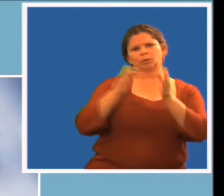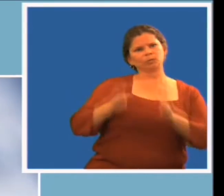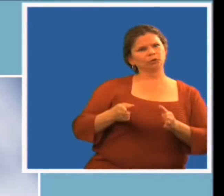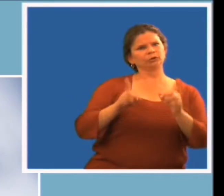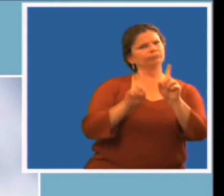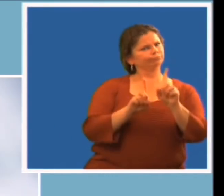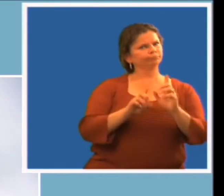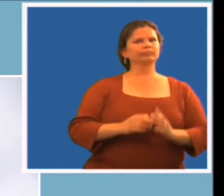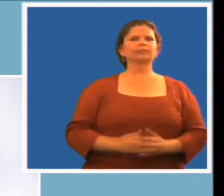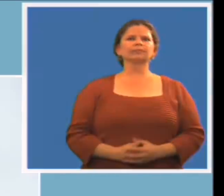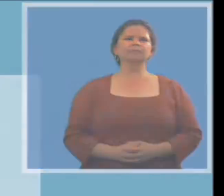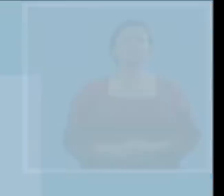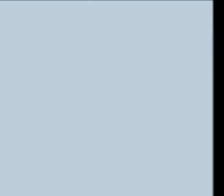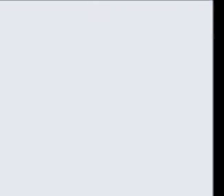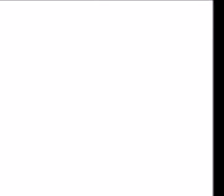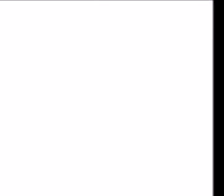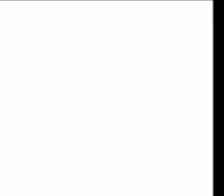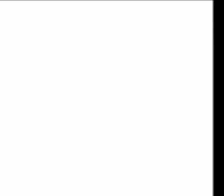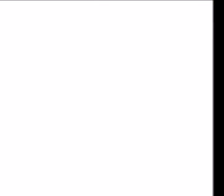events.